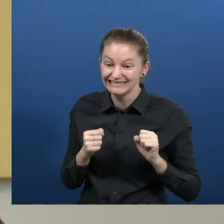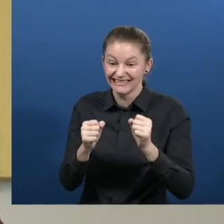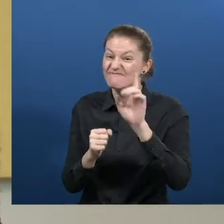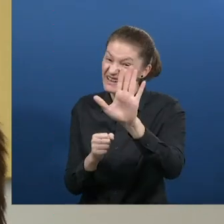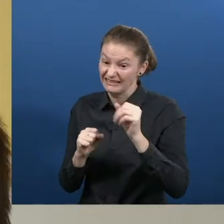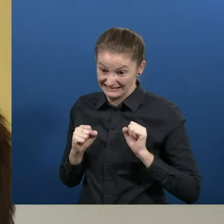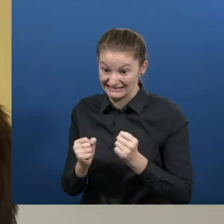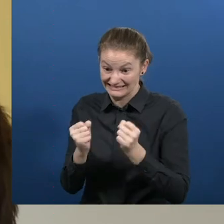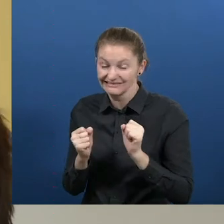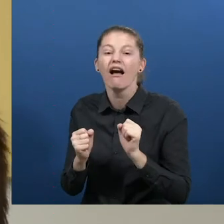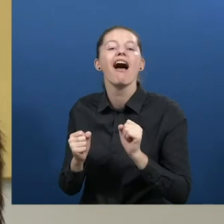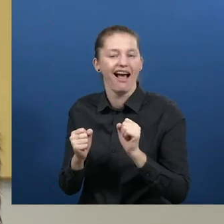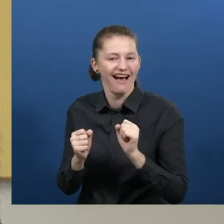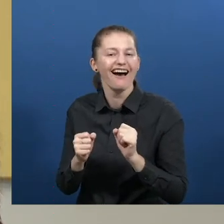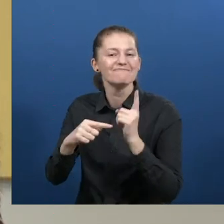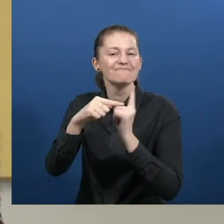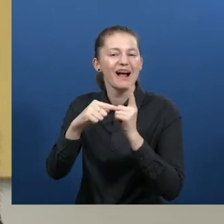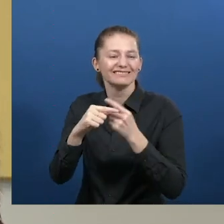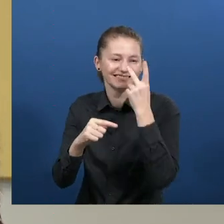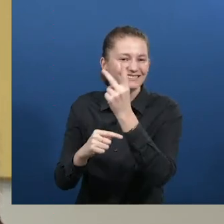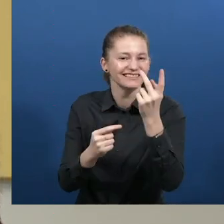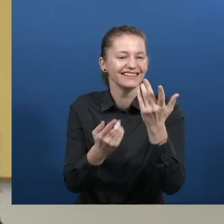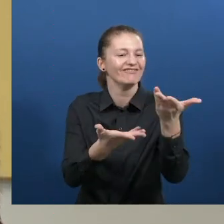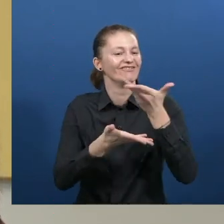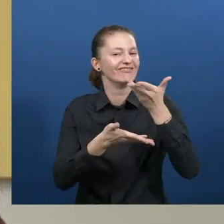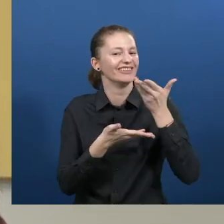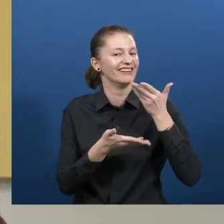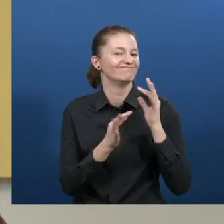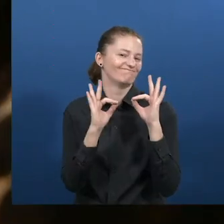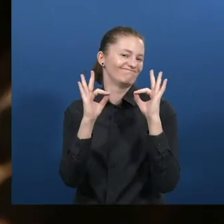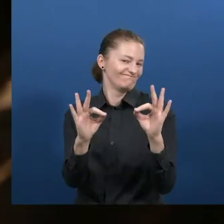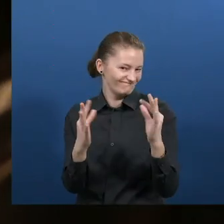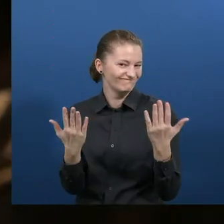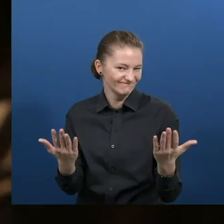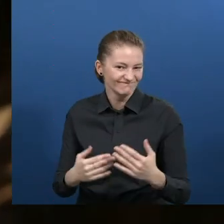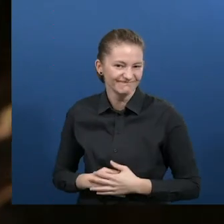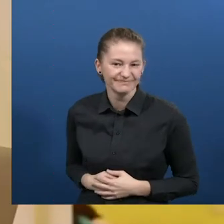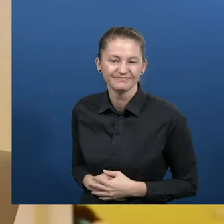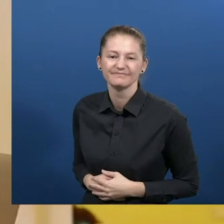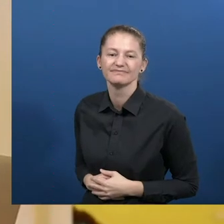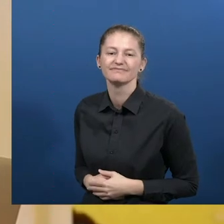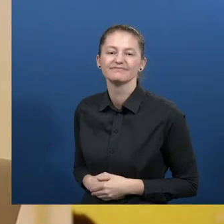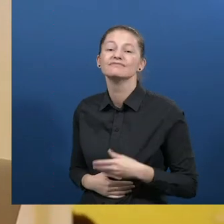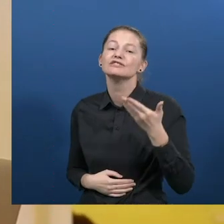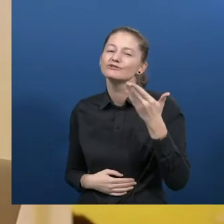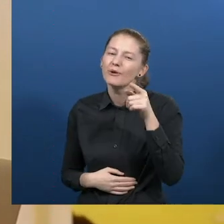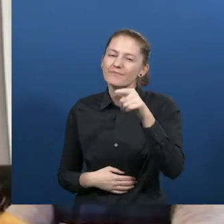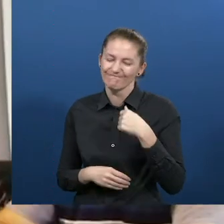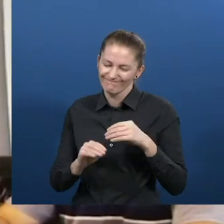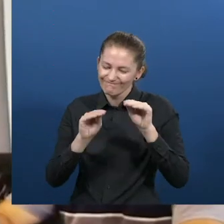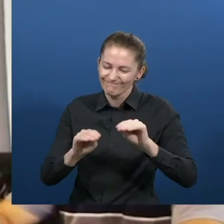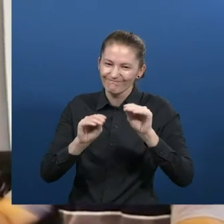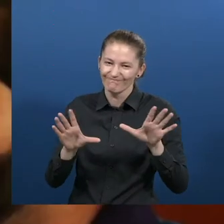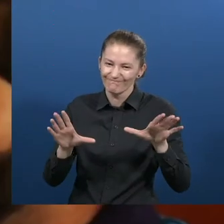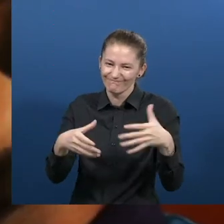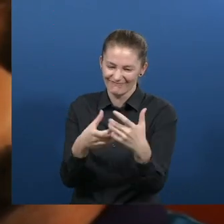time, very rewarding because we can see very fast results. While the transfer path for this year's